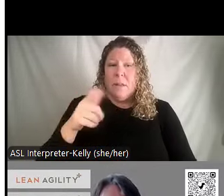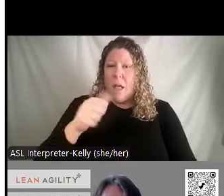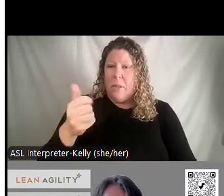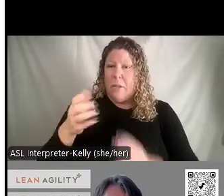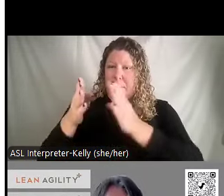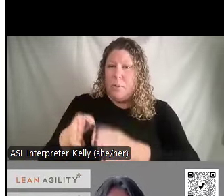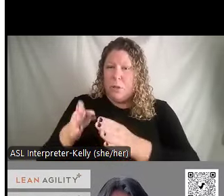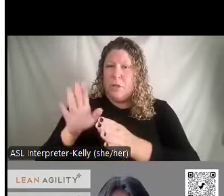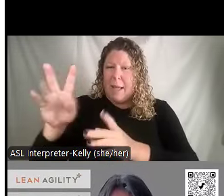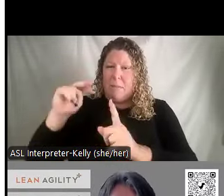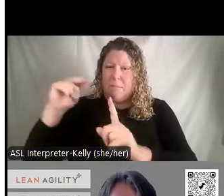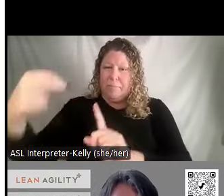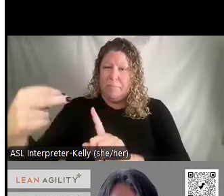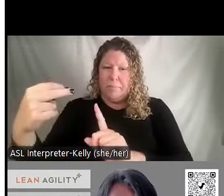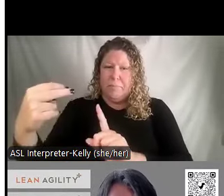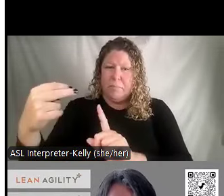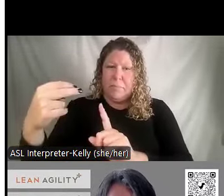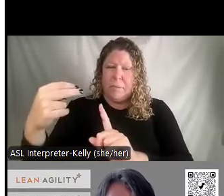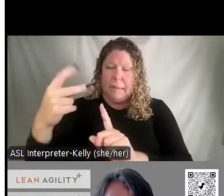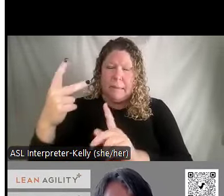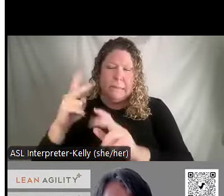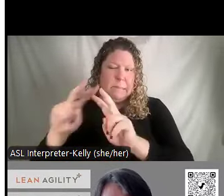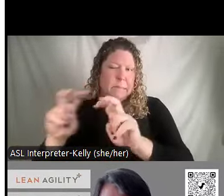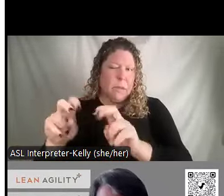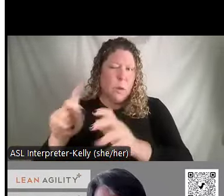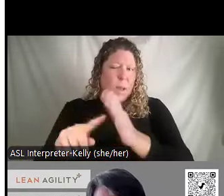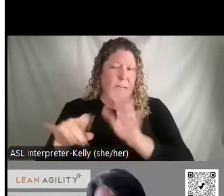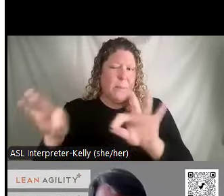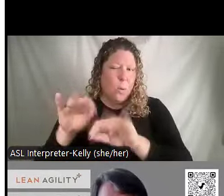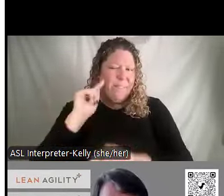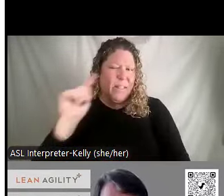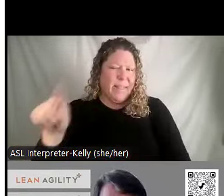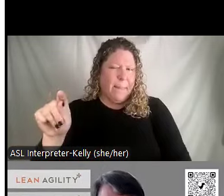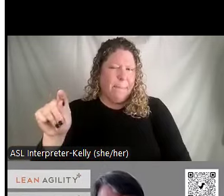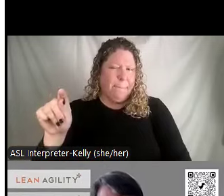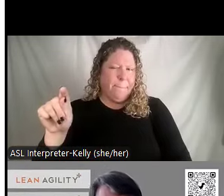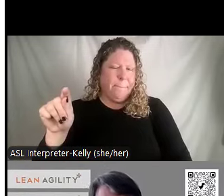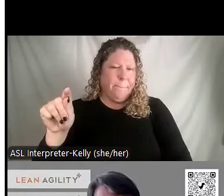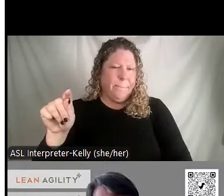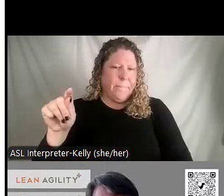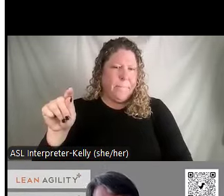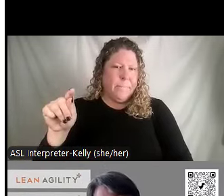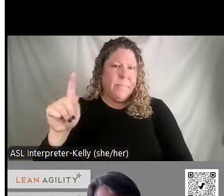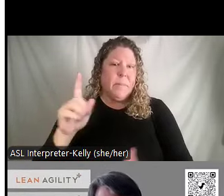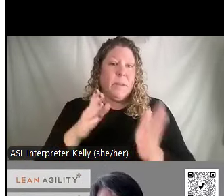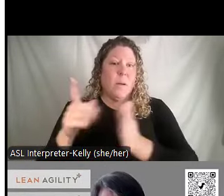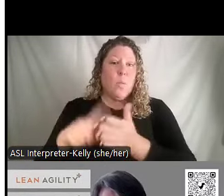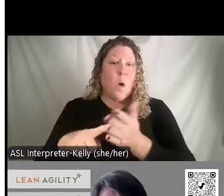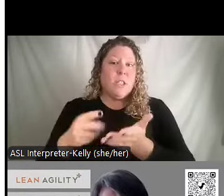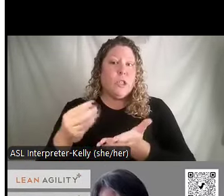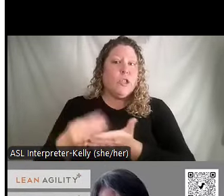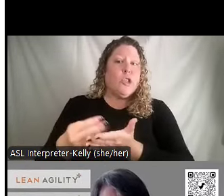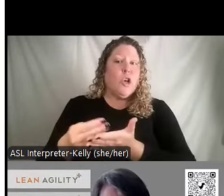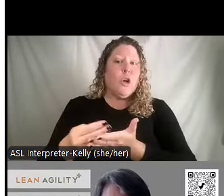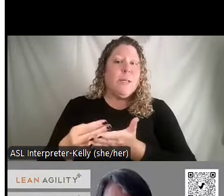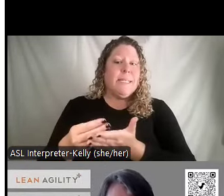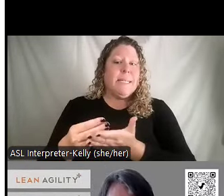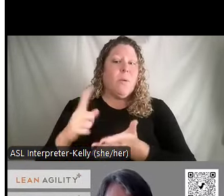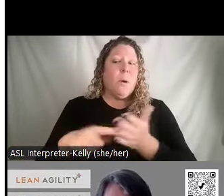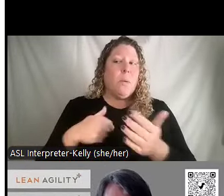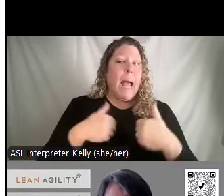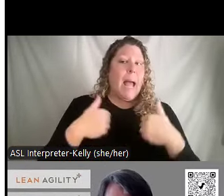figure out, well, what's important to that person? And what is the currency that I have that might be of value to them?